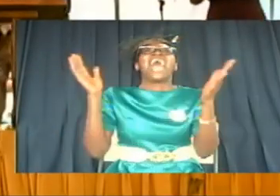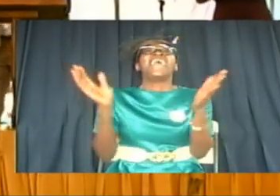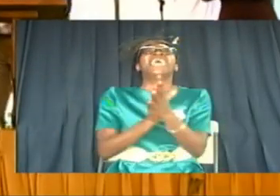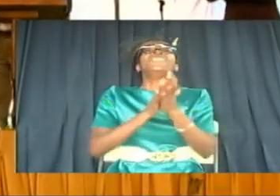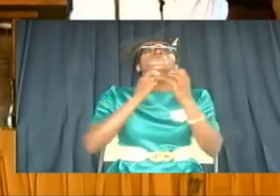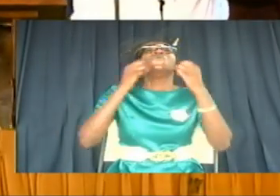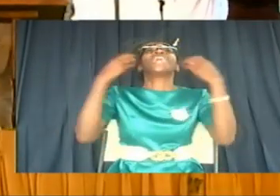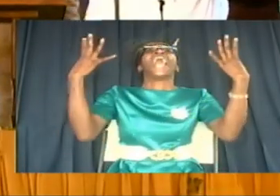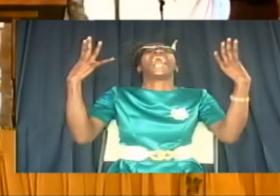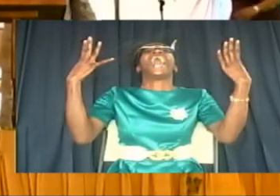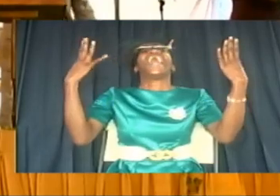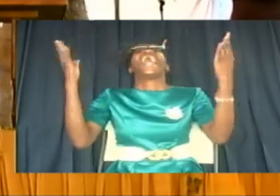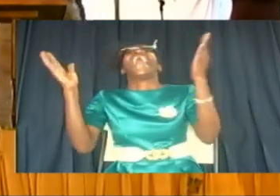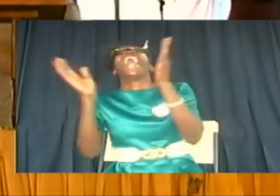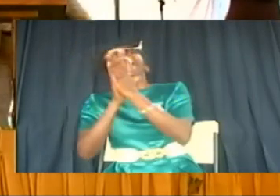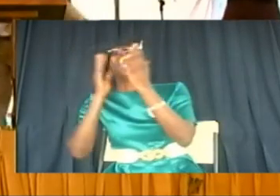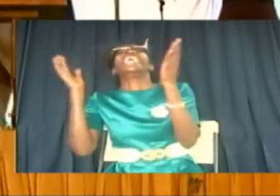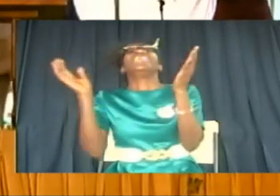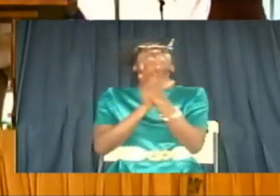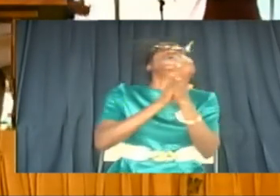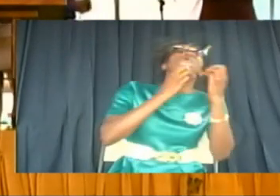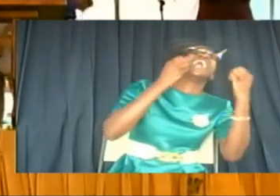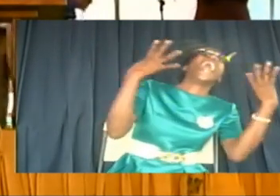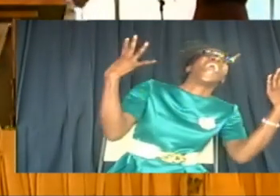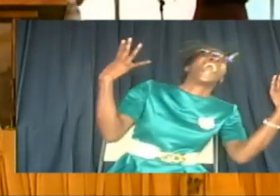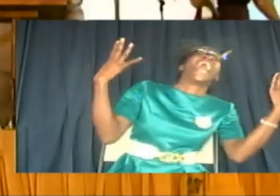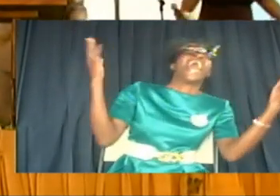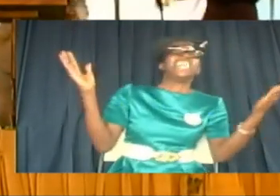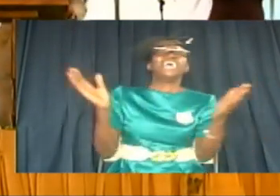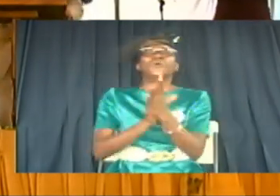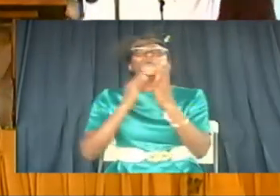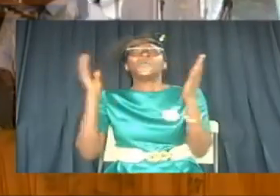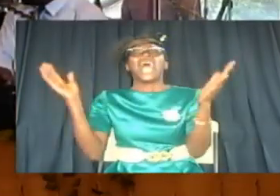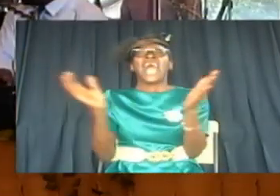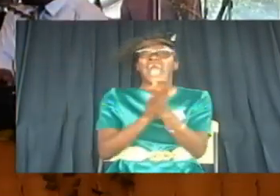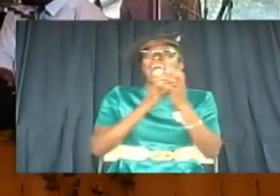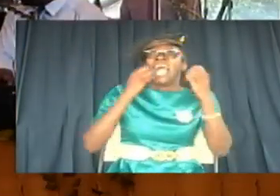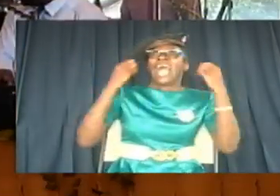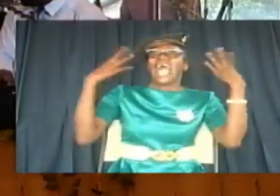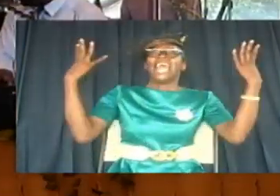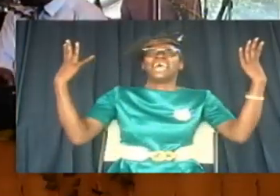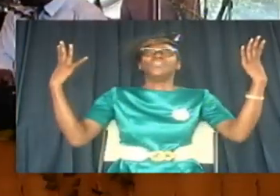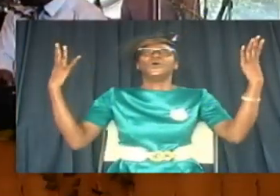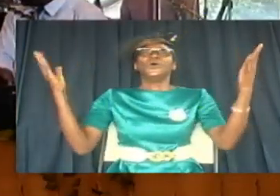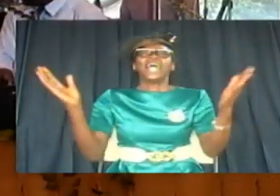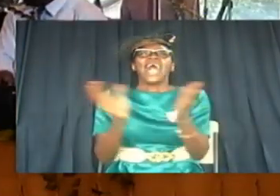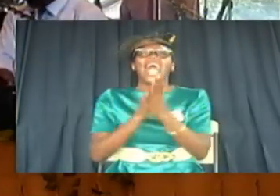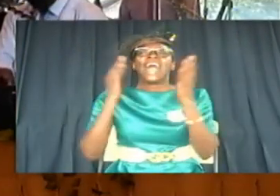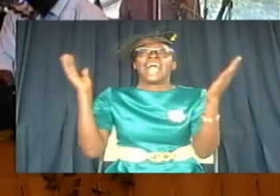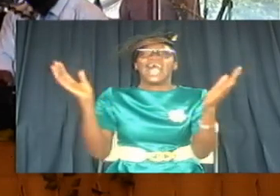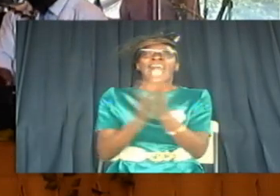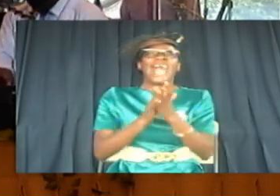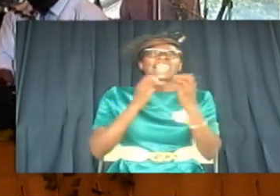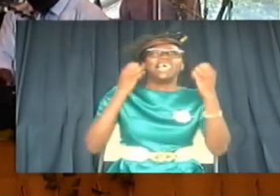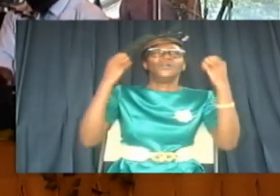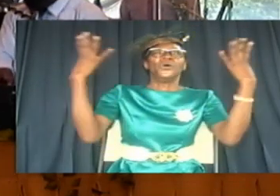Hallelujah. Hallelujah. Hallelujah. Hallelujah. Hallelujah.